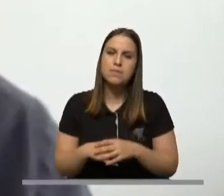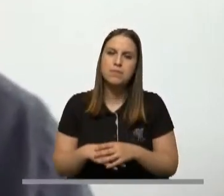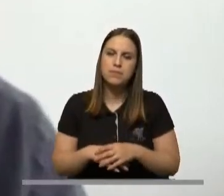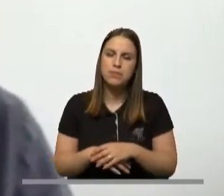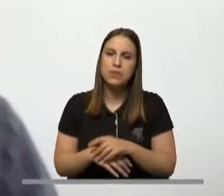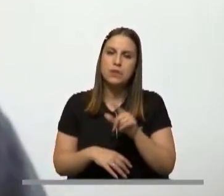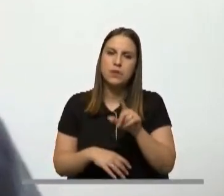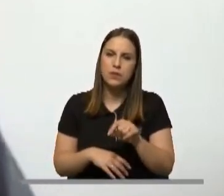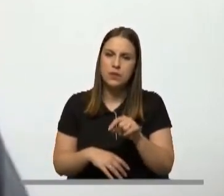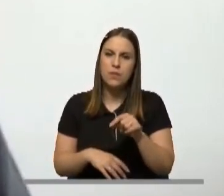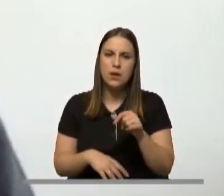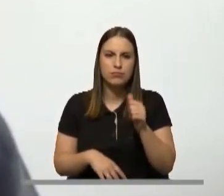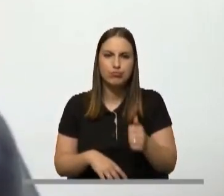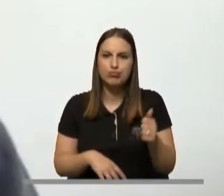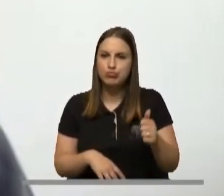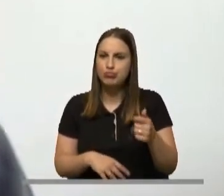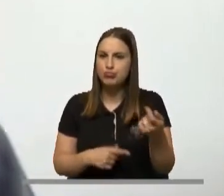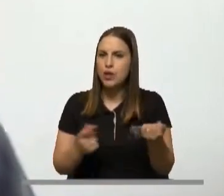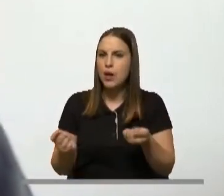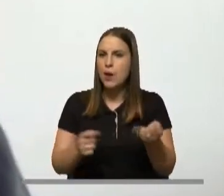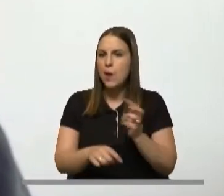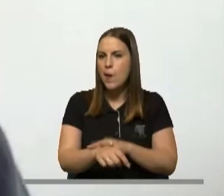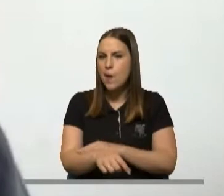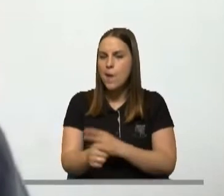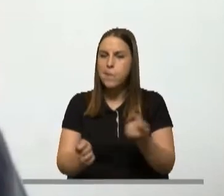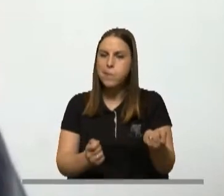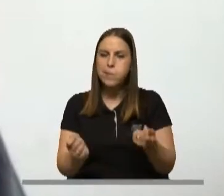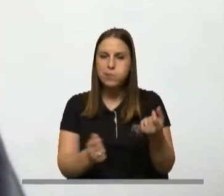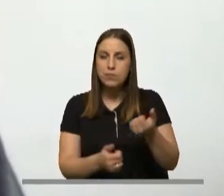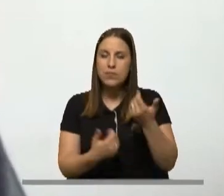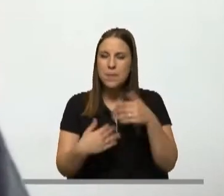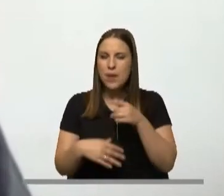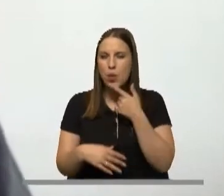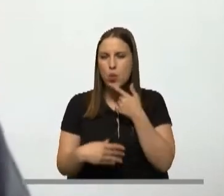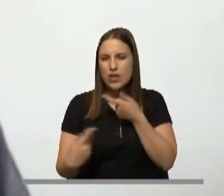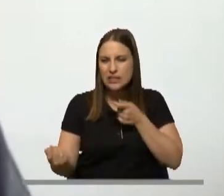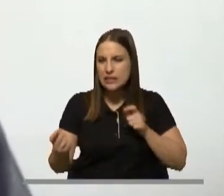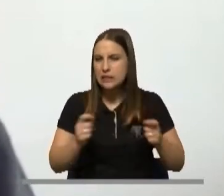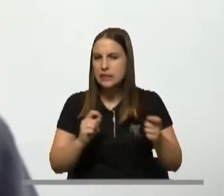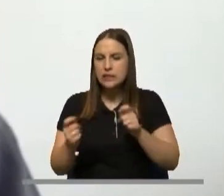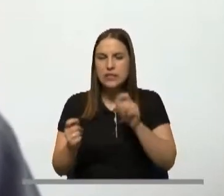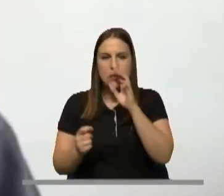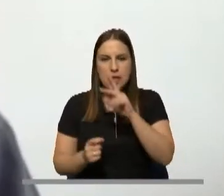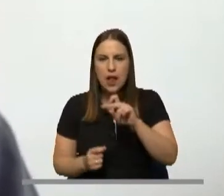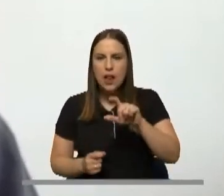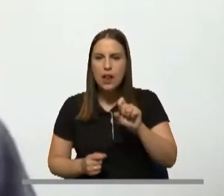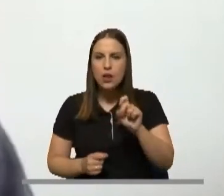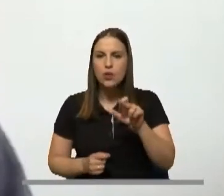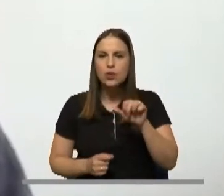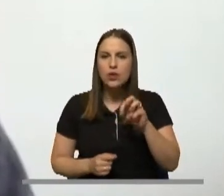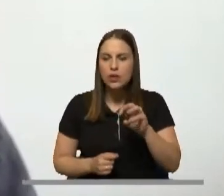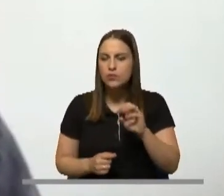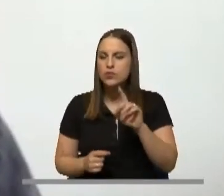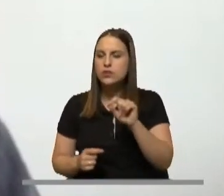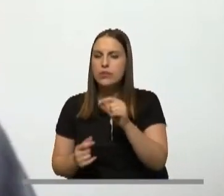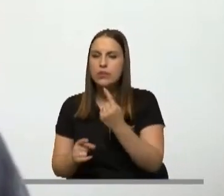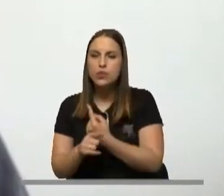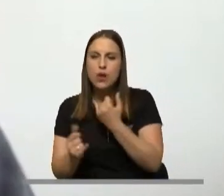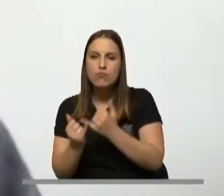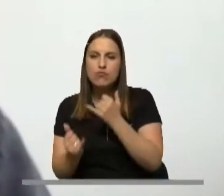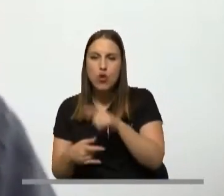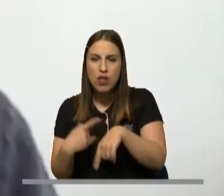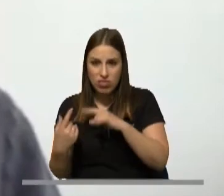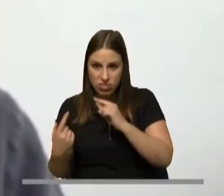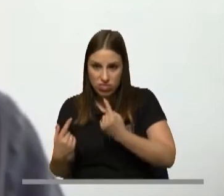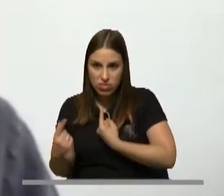and more efficient administration. It is highly debatable whether algorithms and automation can take over